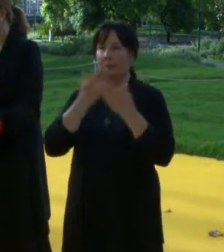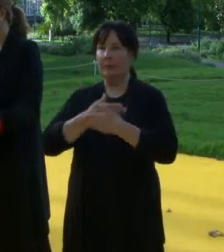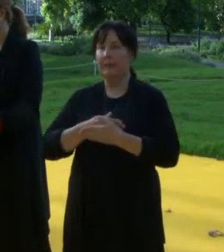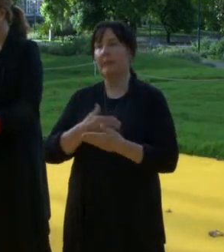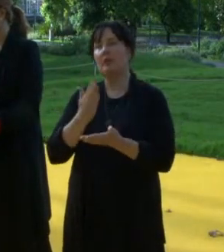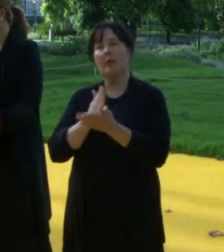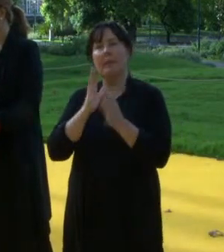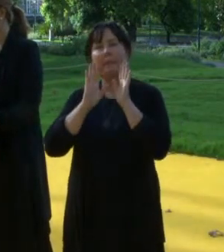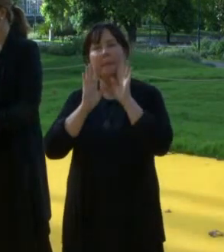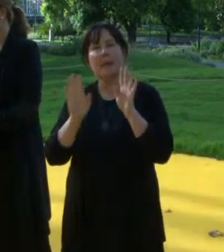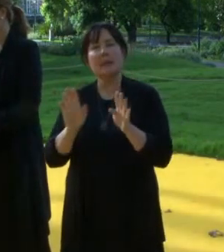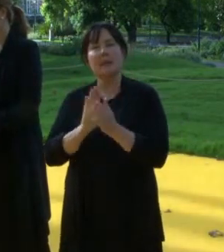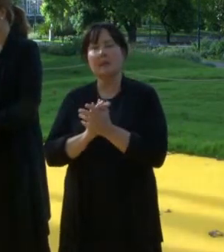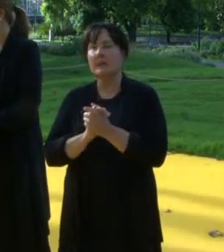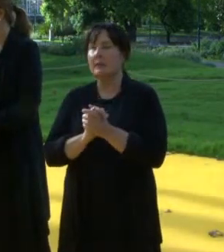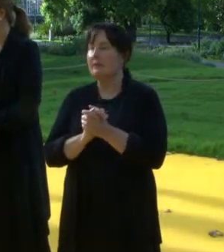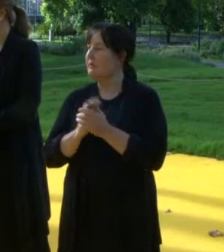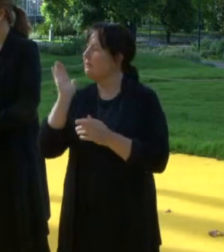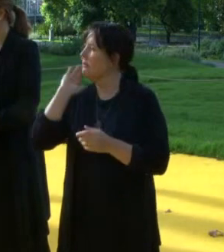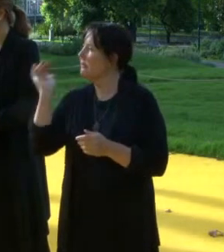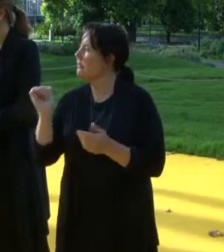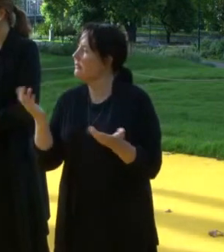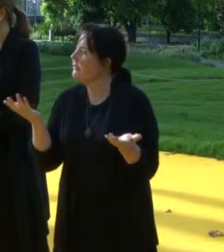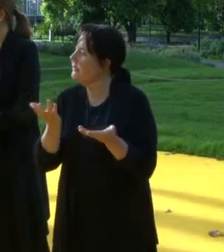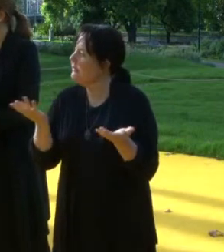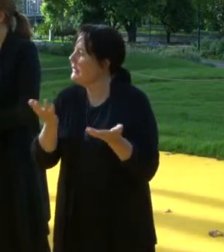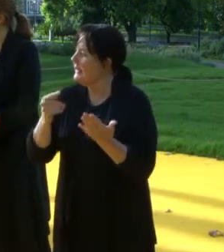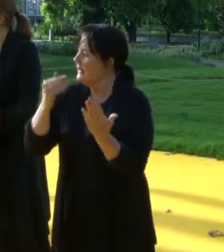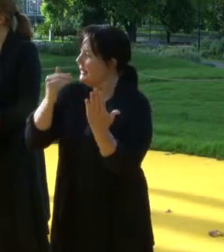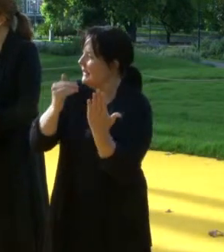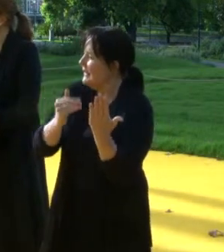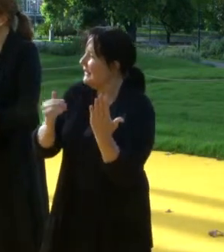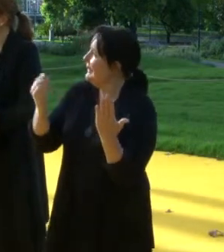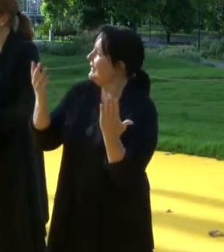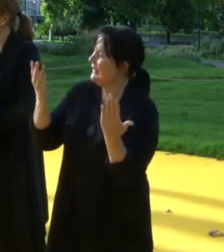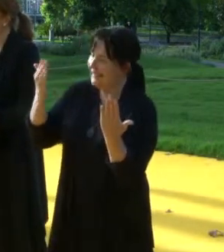How amazing. Doesn't matter where this is, it seems to be in the way.